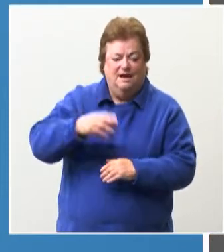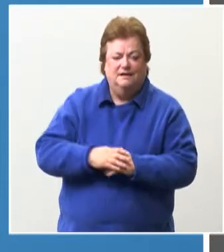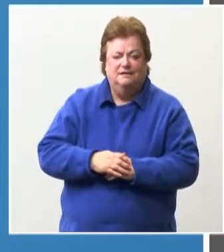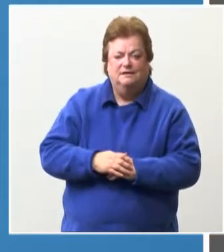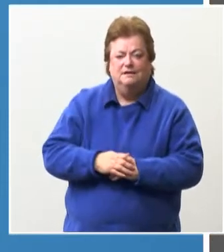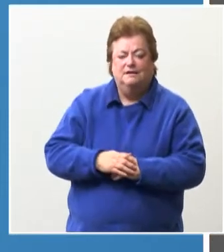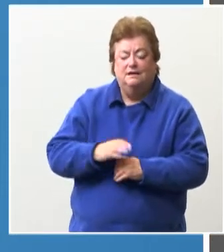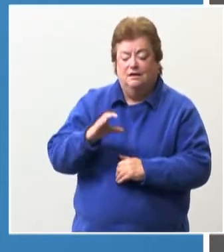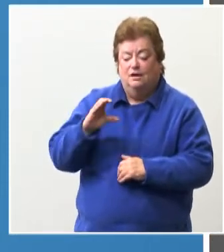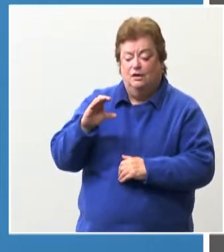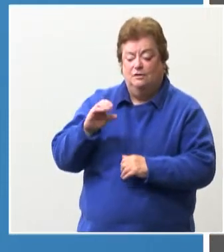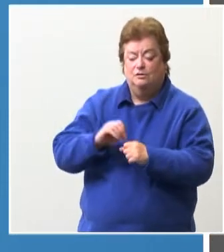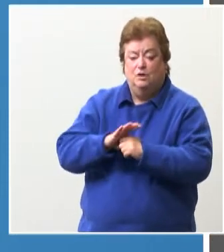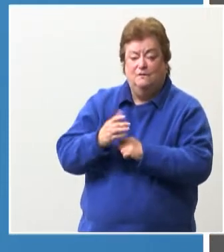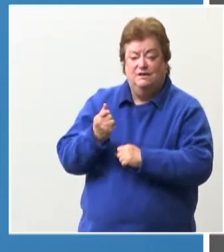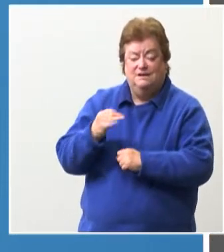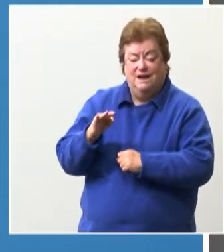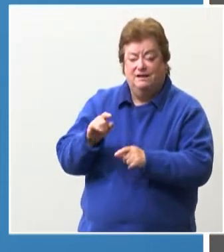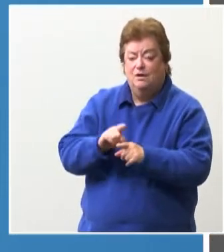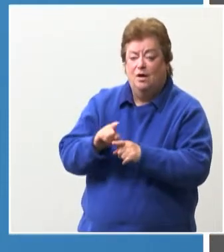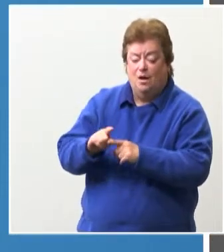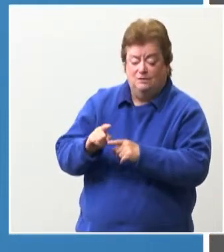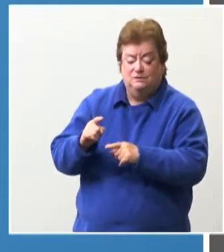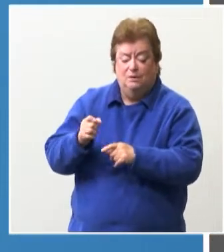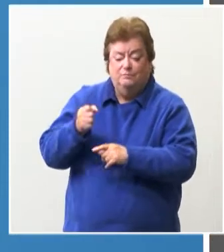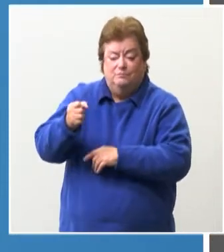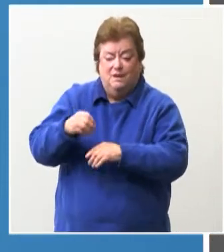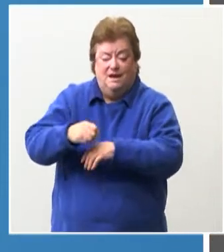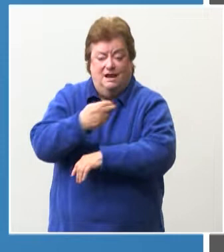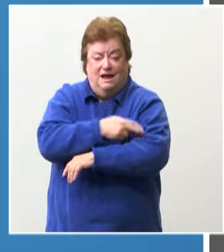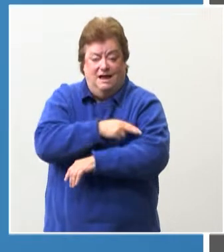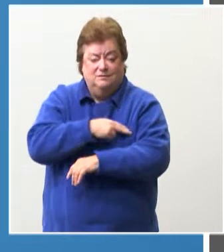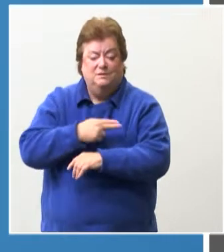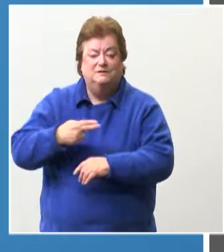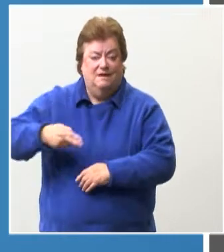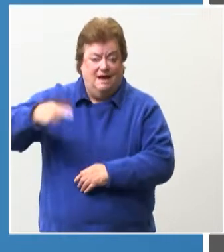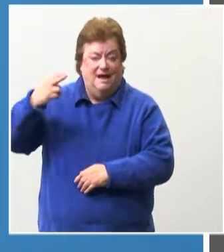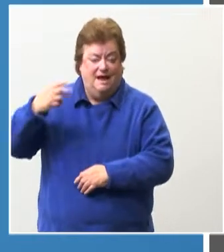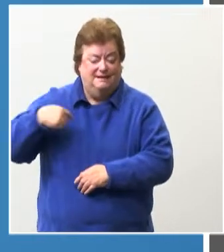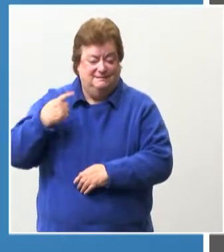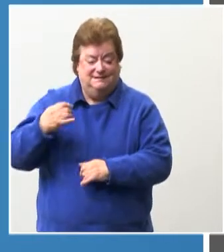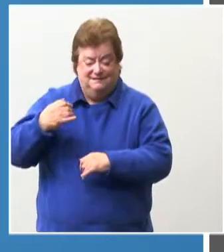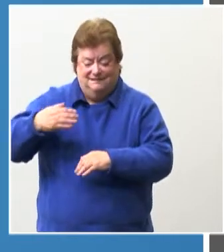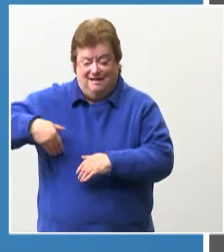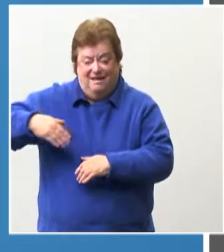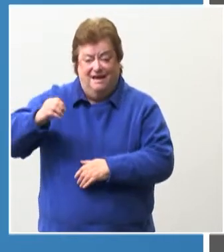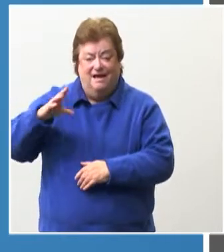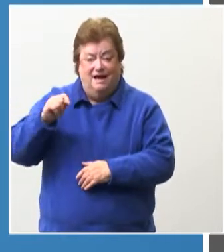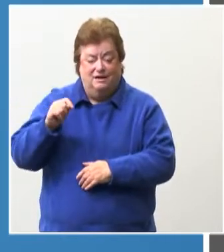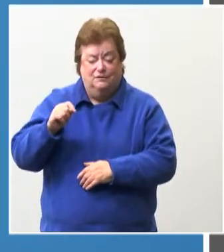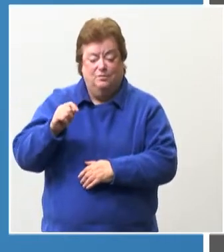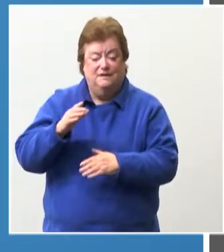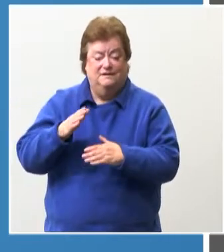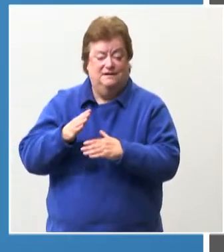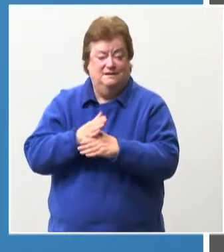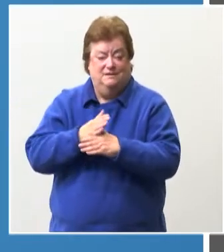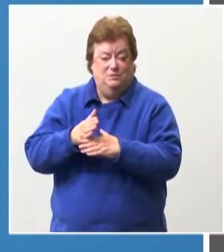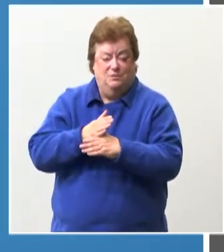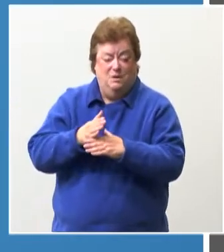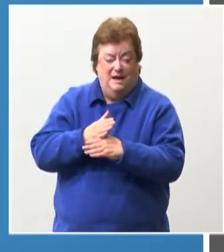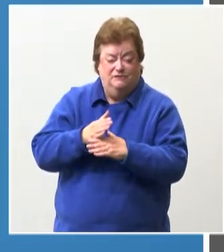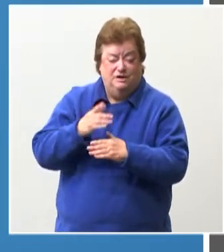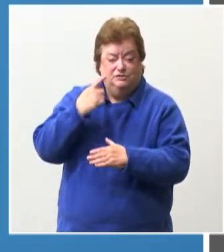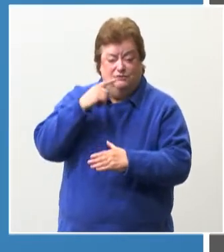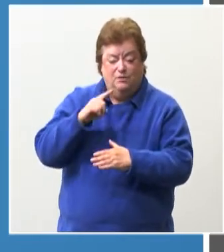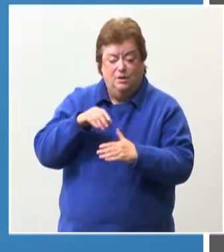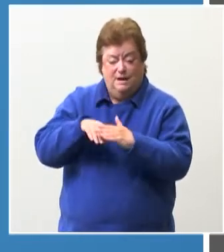COVID-19 hospitalizations have also been high since late October. The 7-day rolling average of COVID patients hospitalized